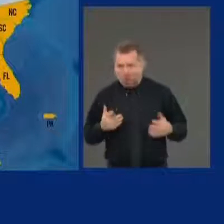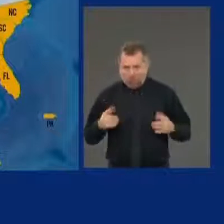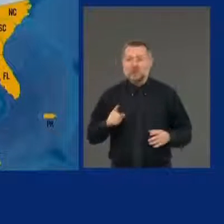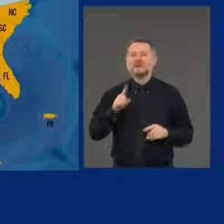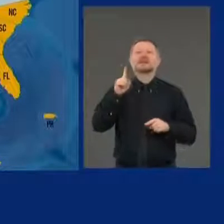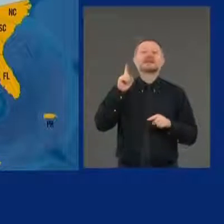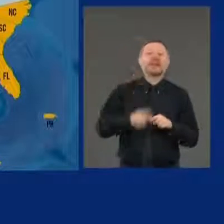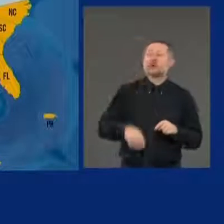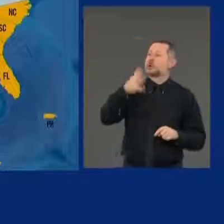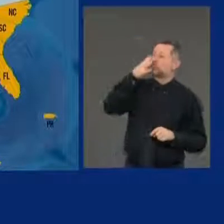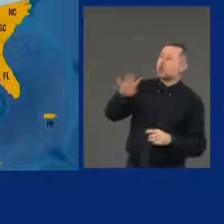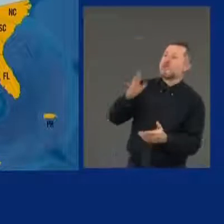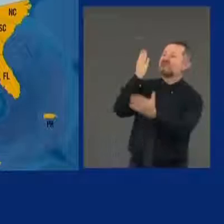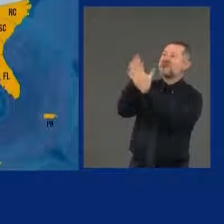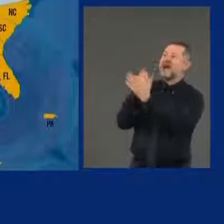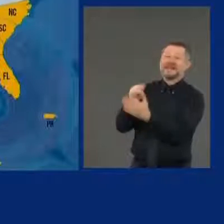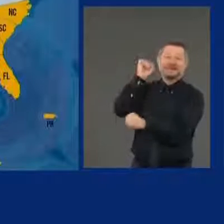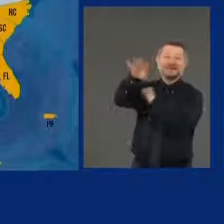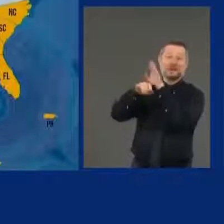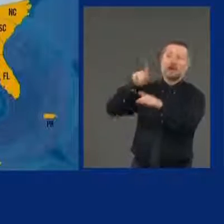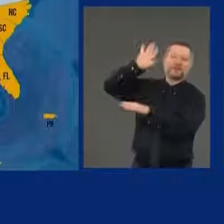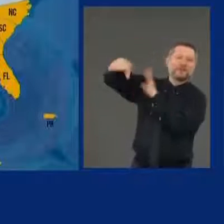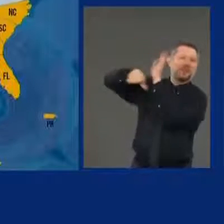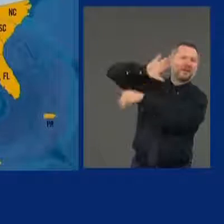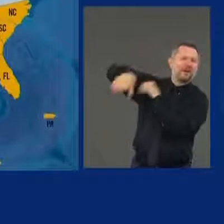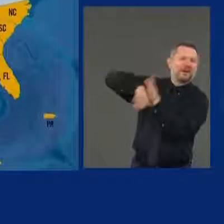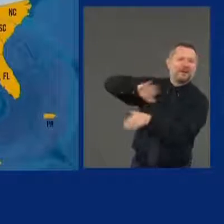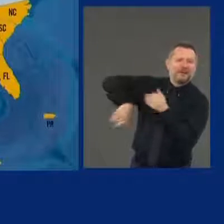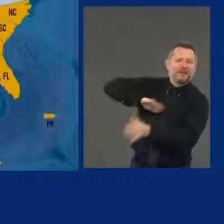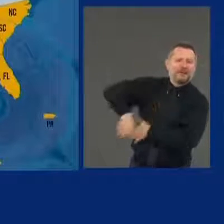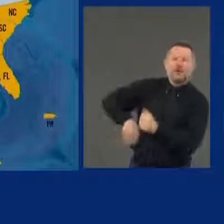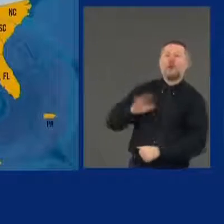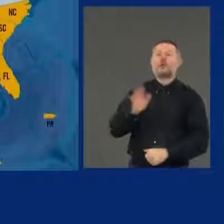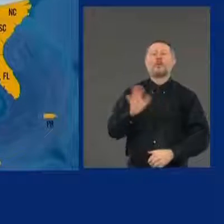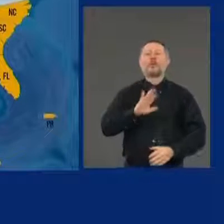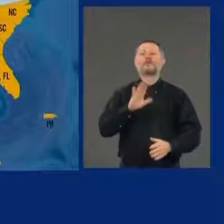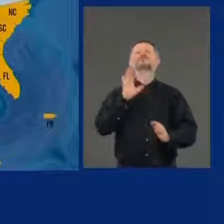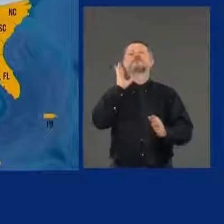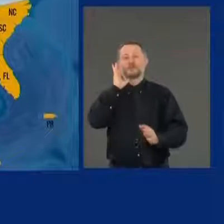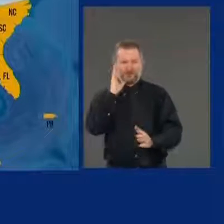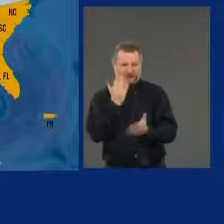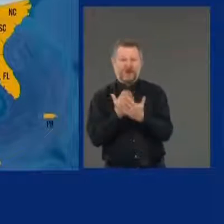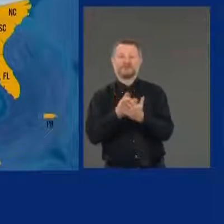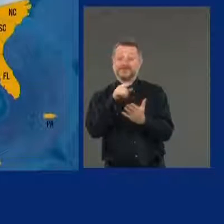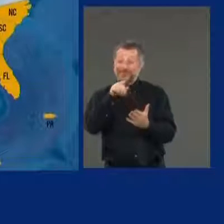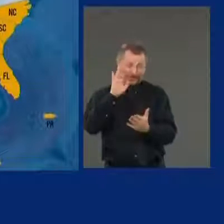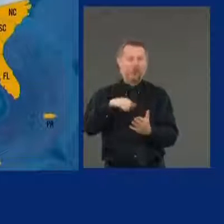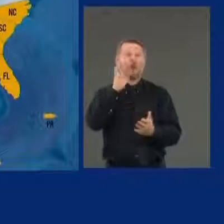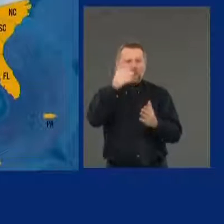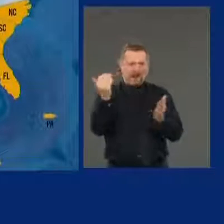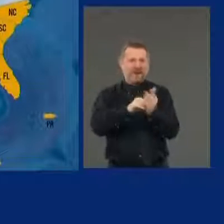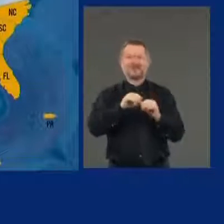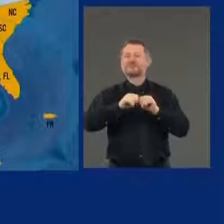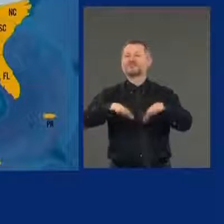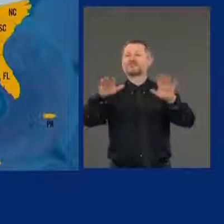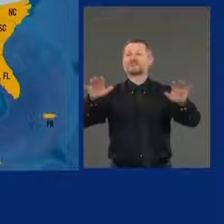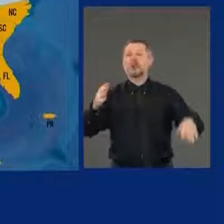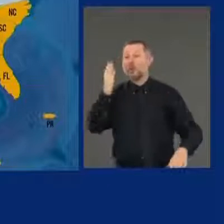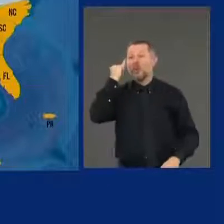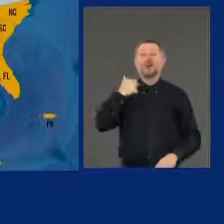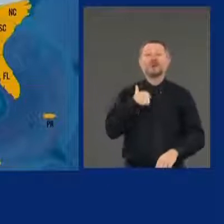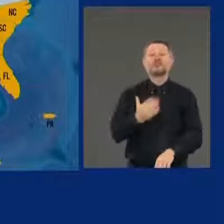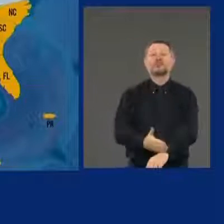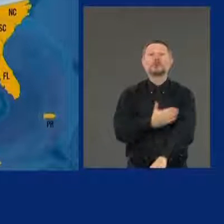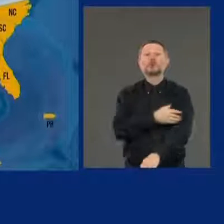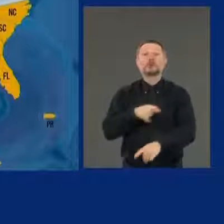it's going to be to our peril. I promise you that. The reason we made the progress was because we followed the